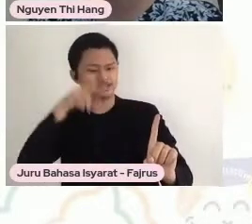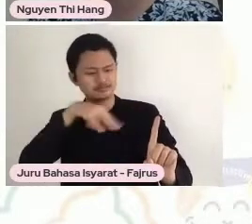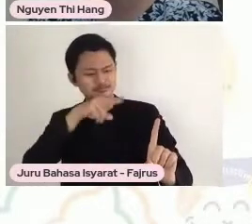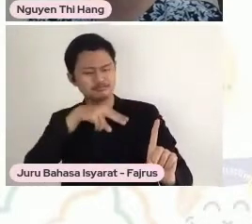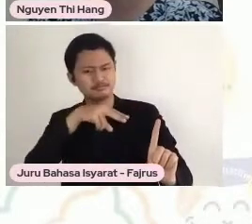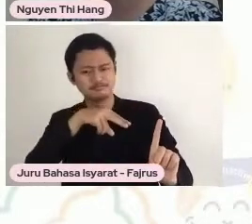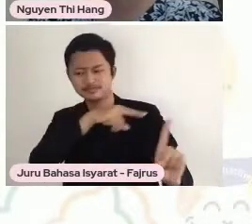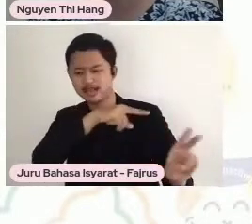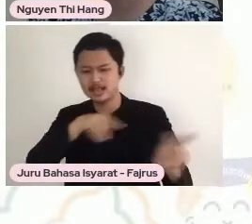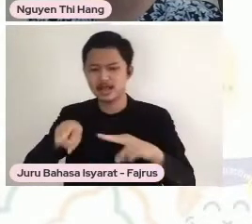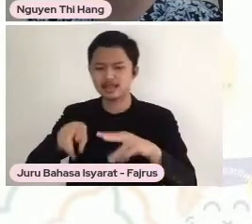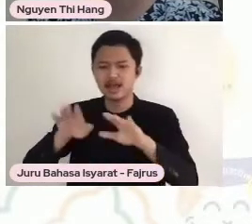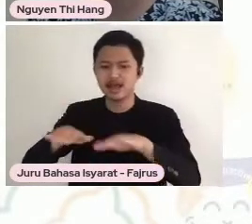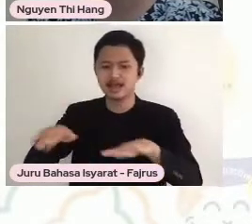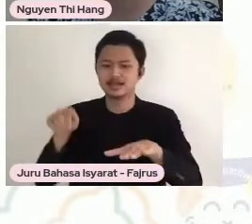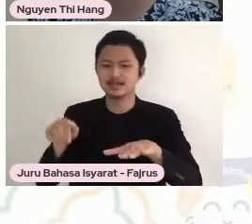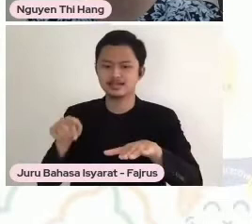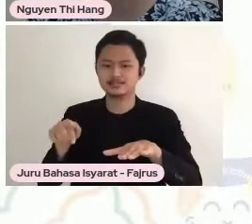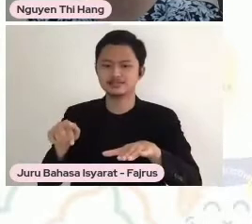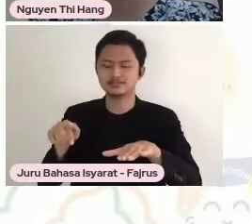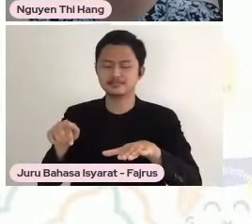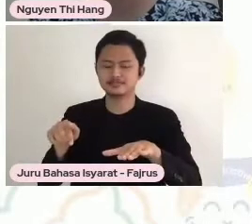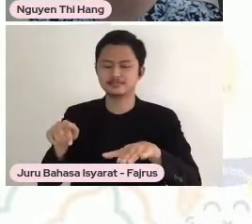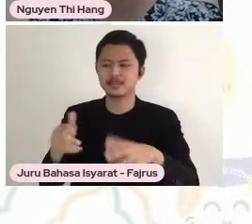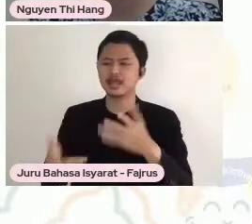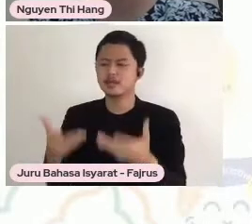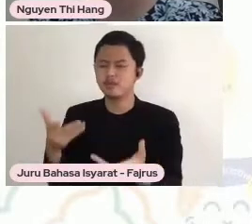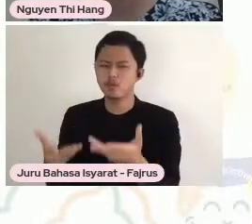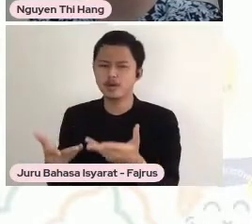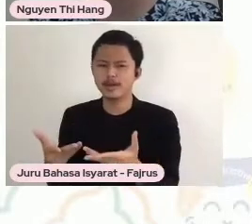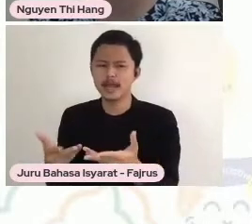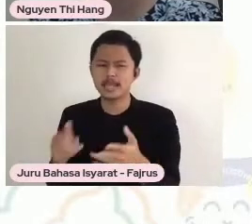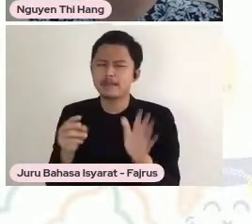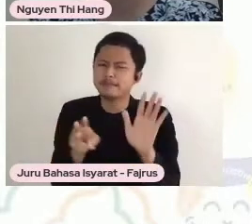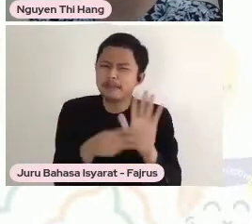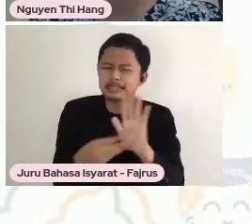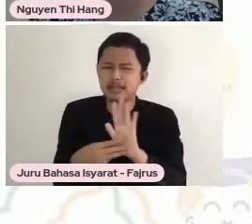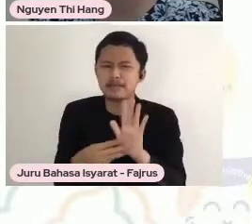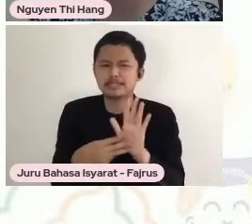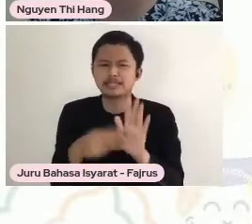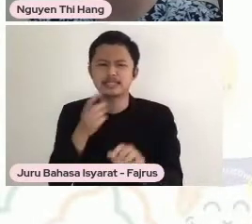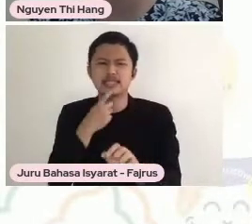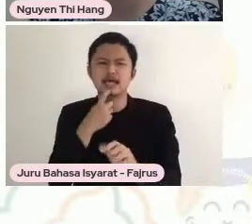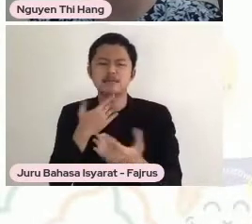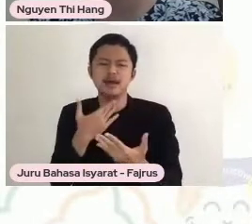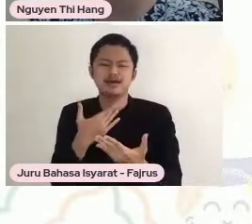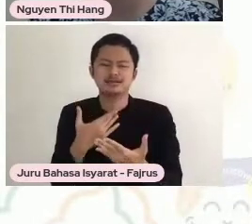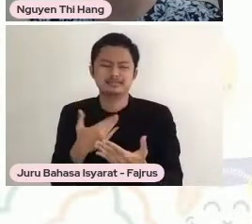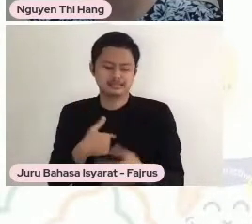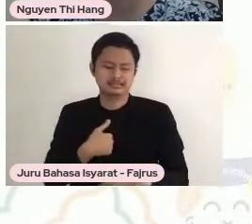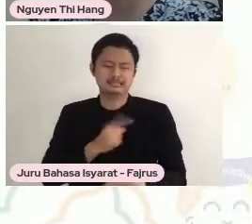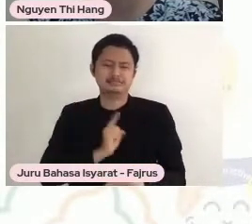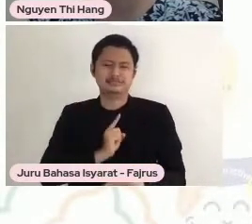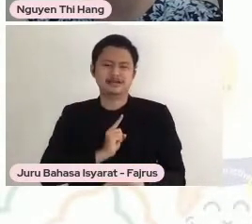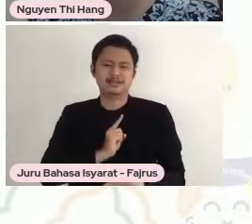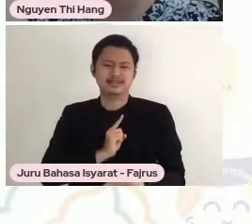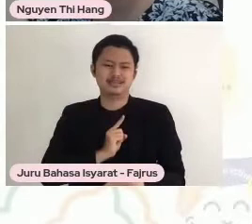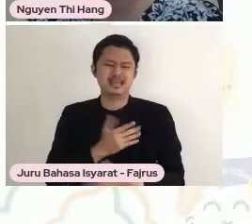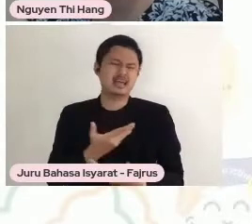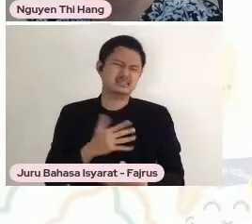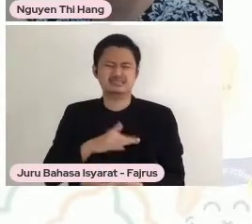children having an accident or injure themselves is very likely to happen.